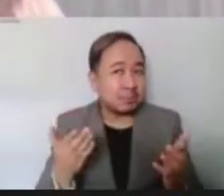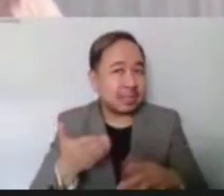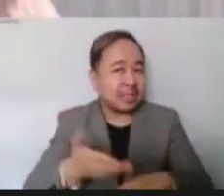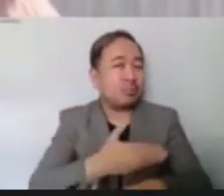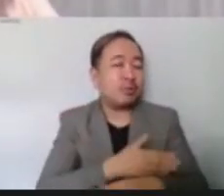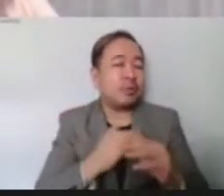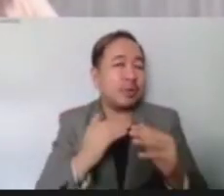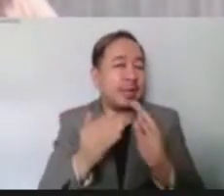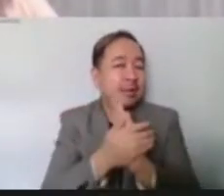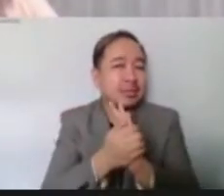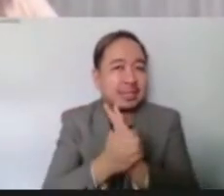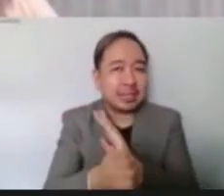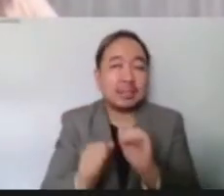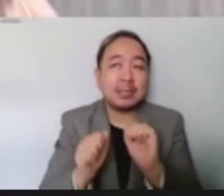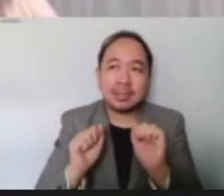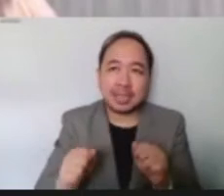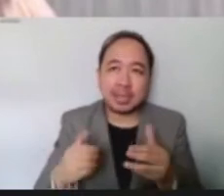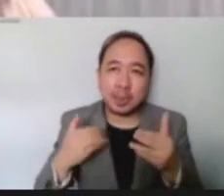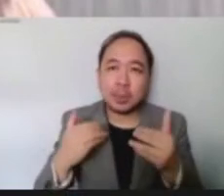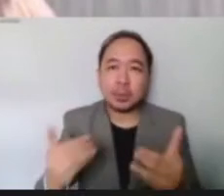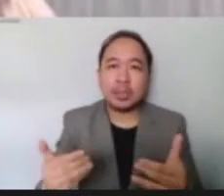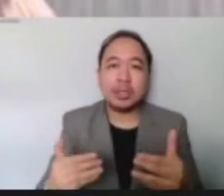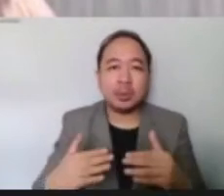studies thank you